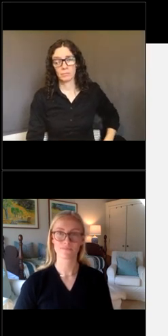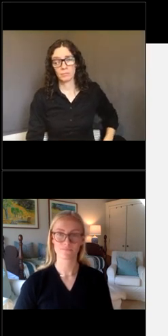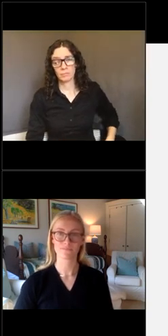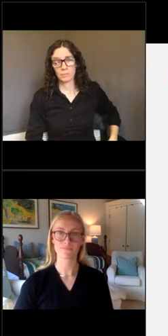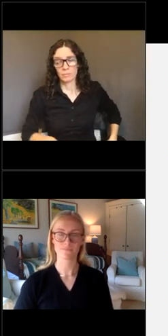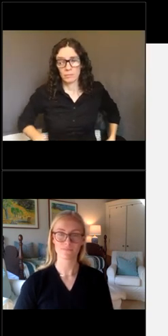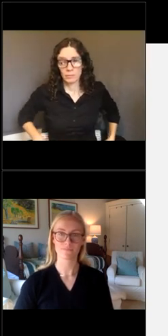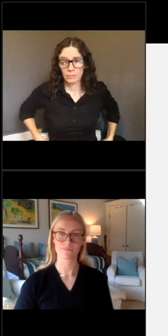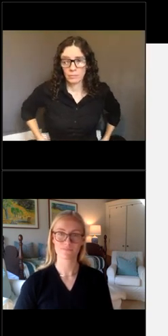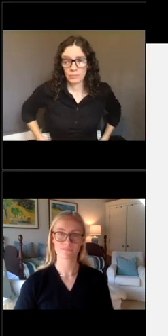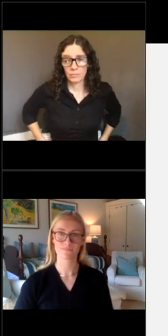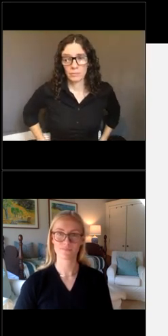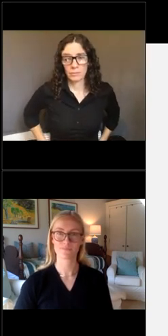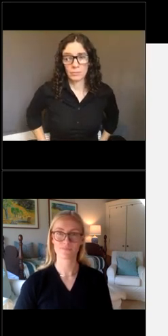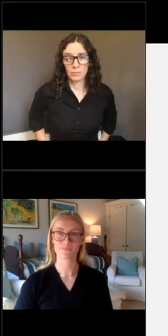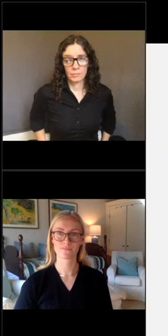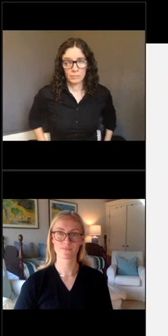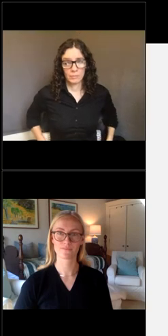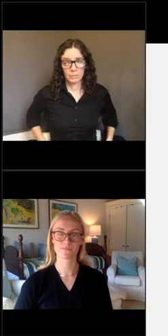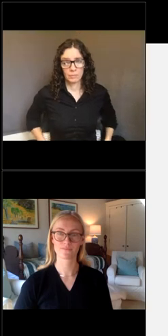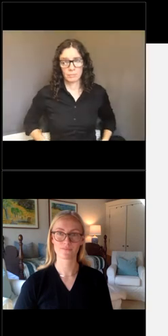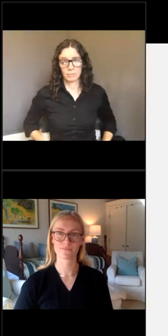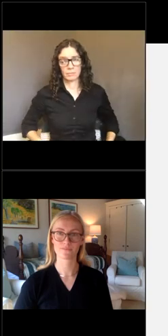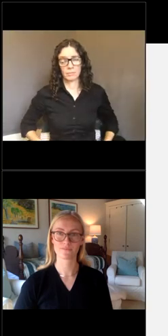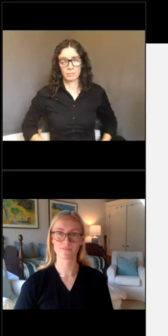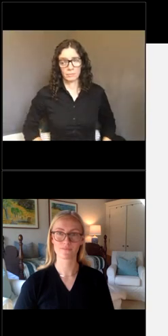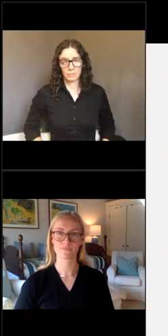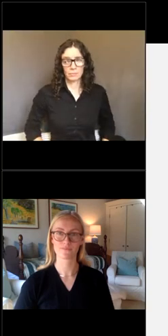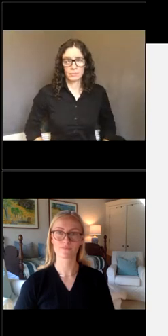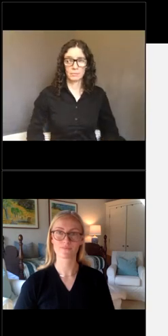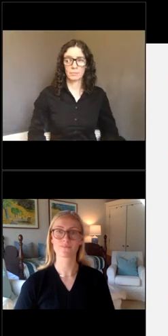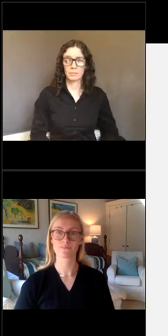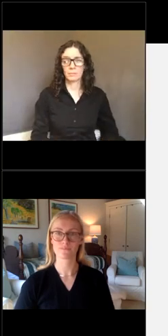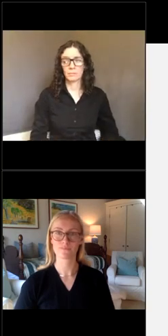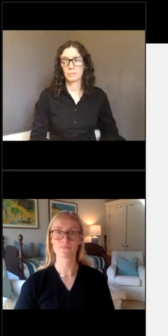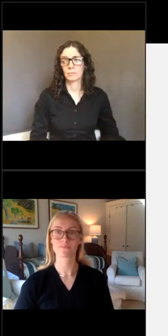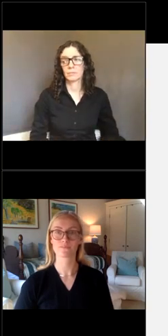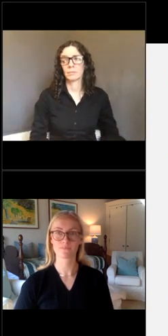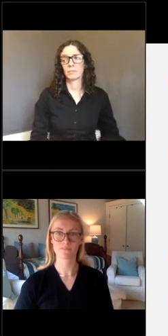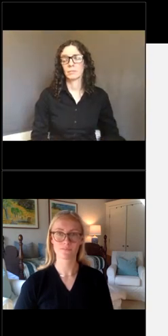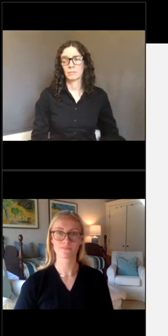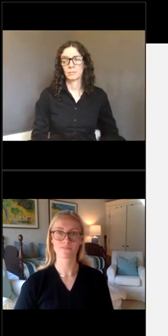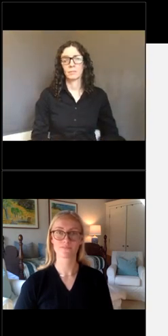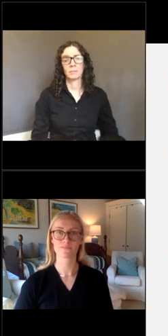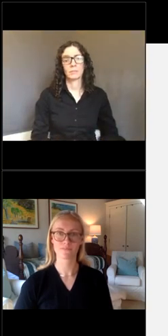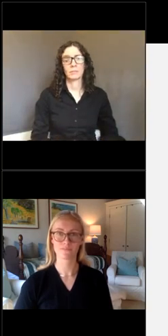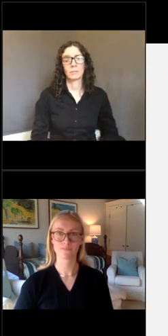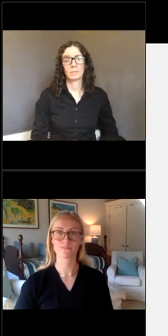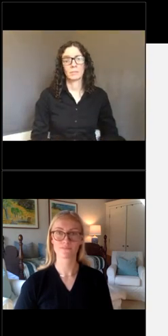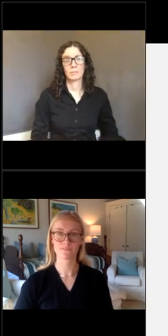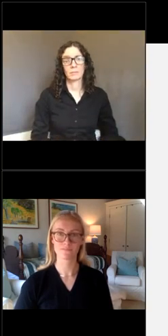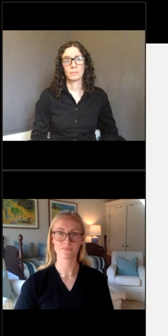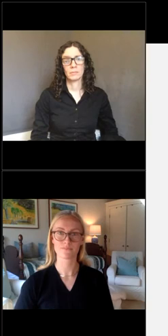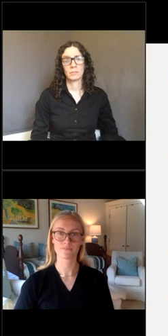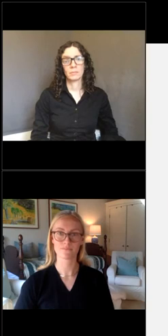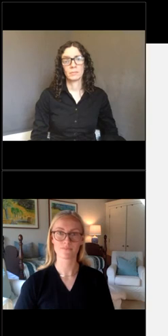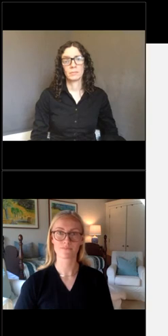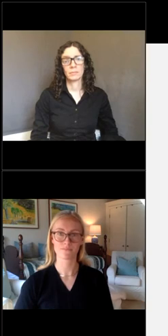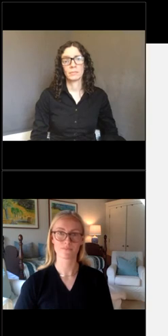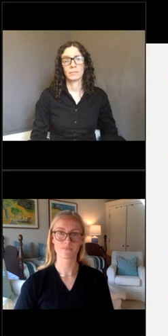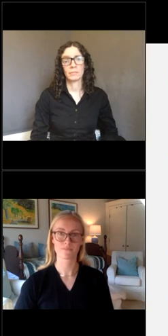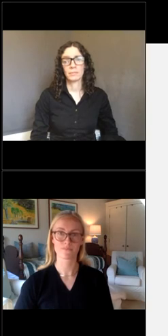Be part of the network, exchange research, publications, and findings, as well as